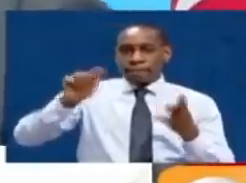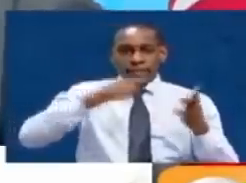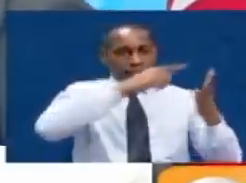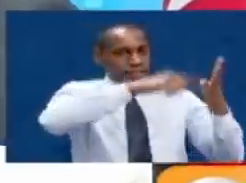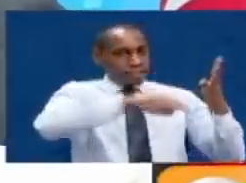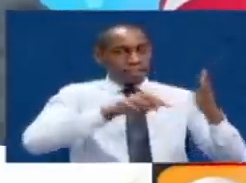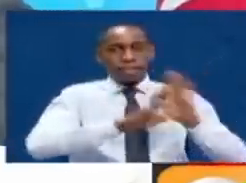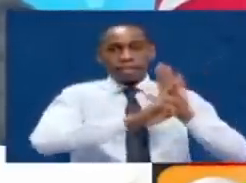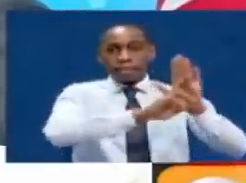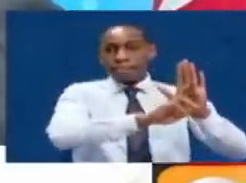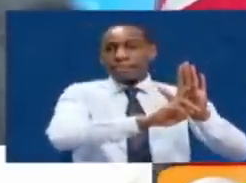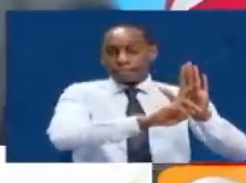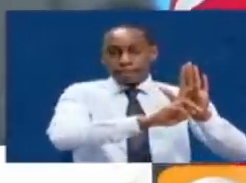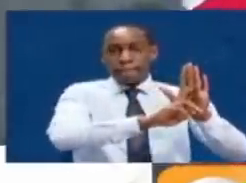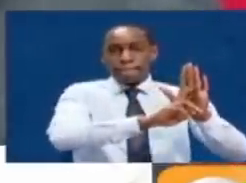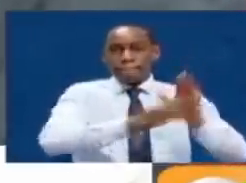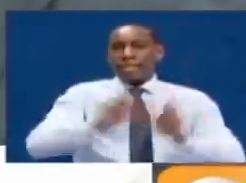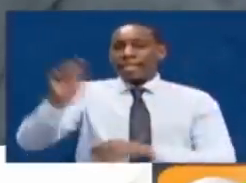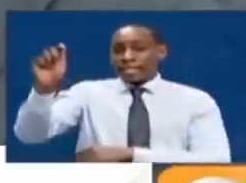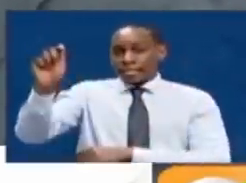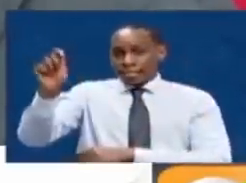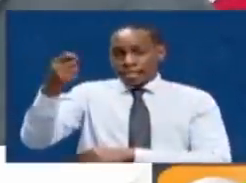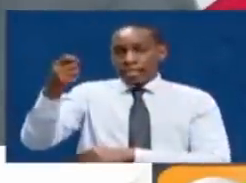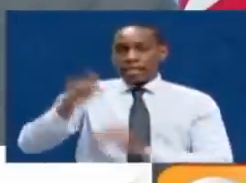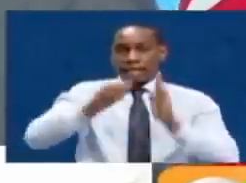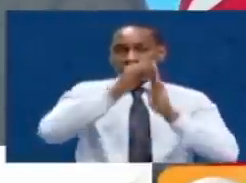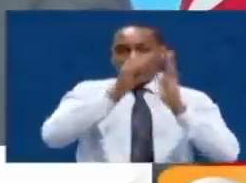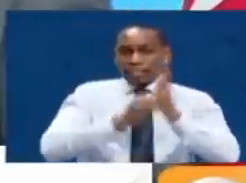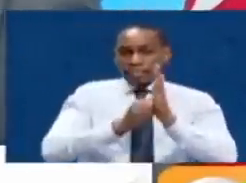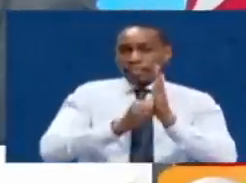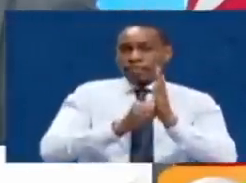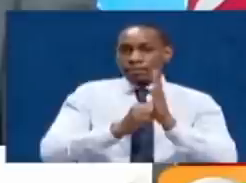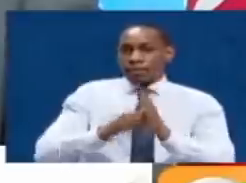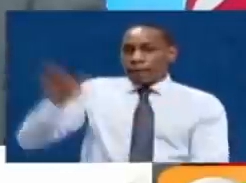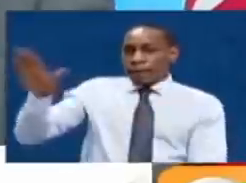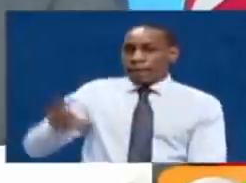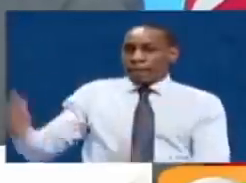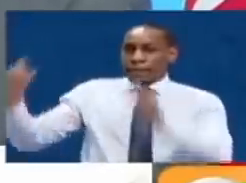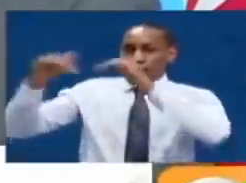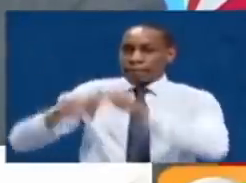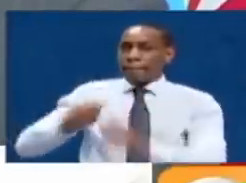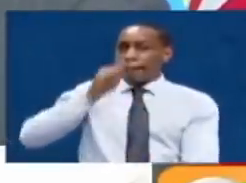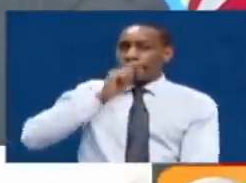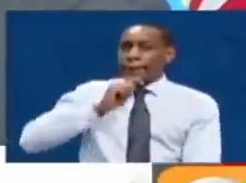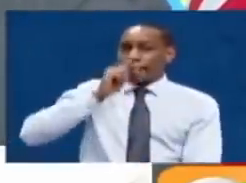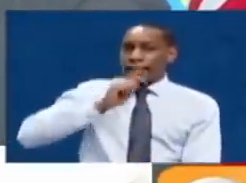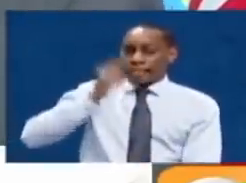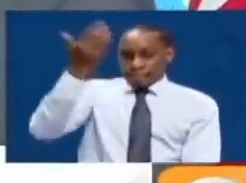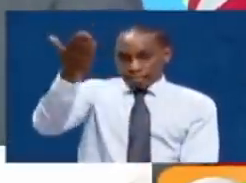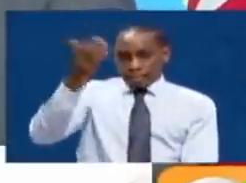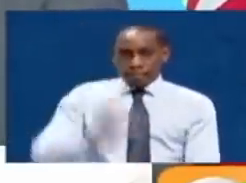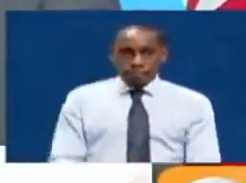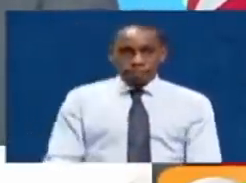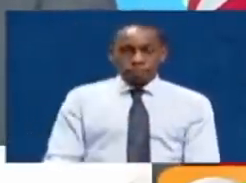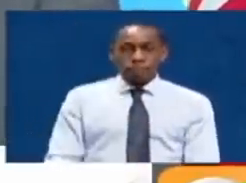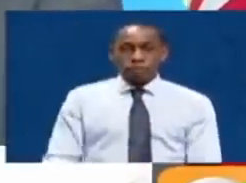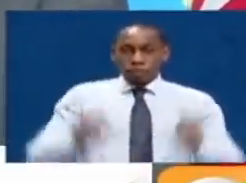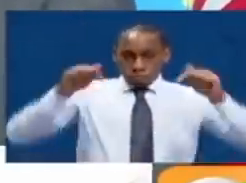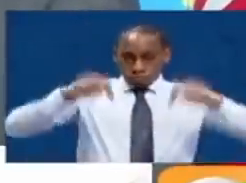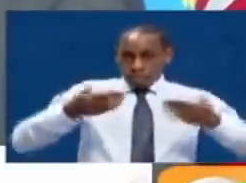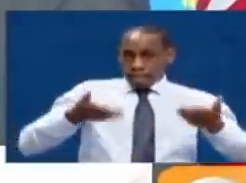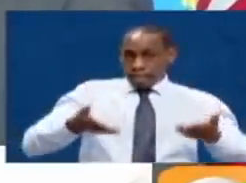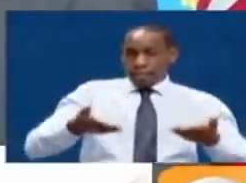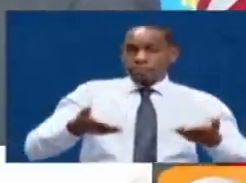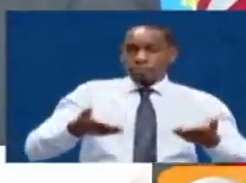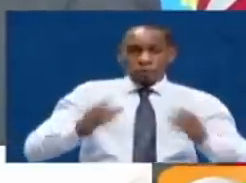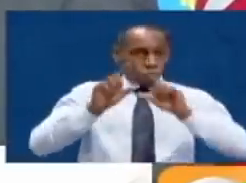people who represent Kenya's agenda in the Legislative Assembly in Arusha. Our being here today, as you've